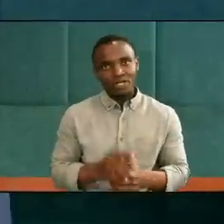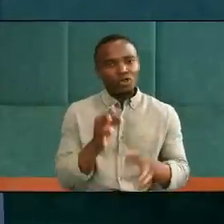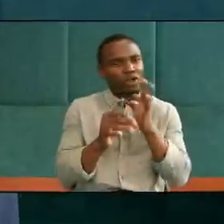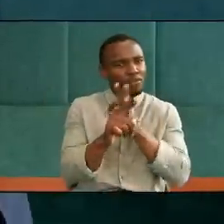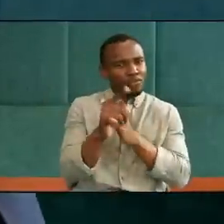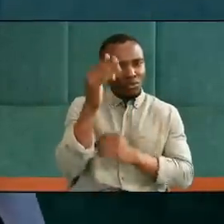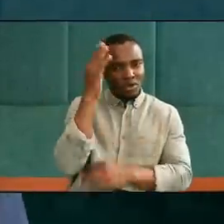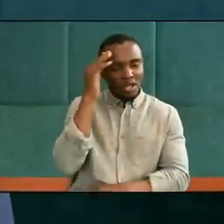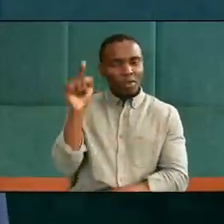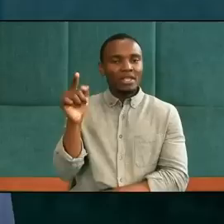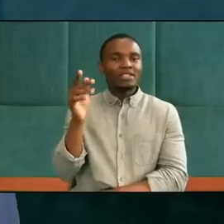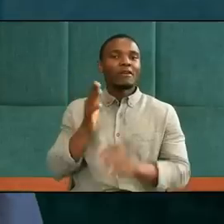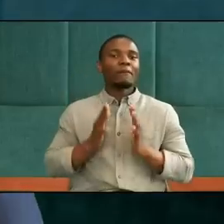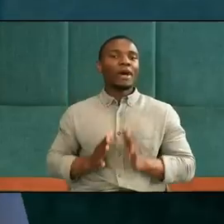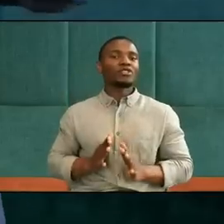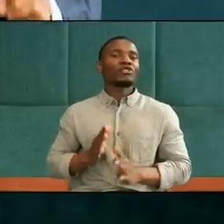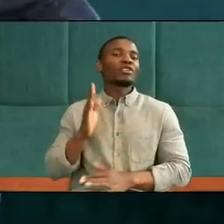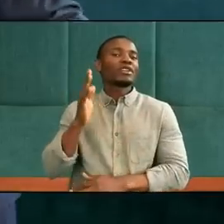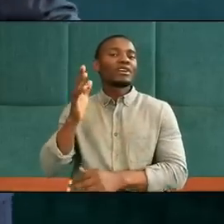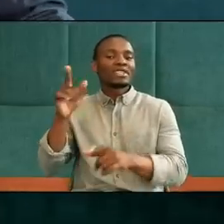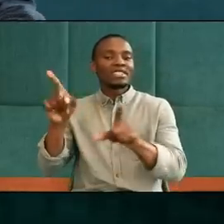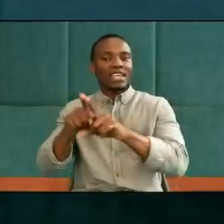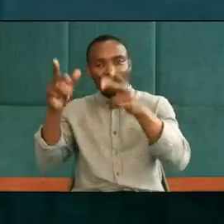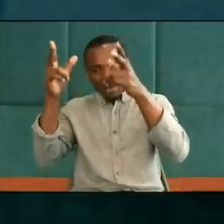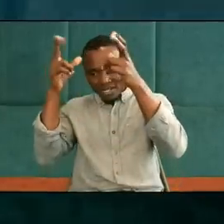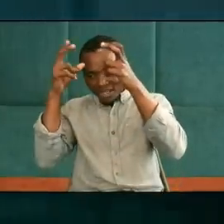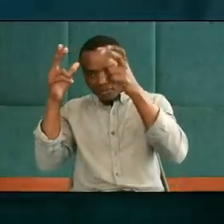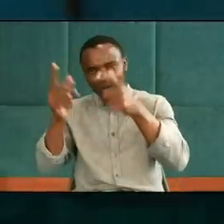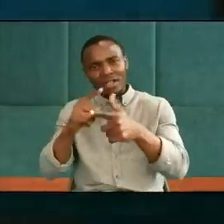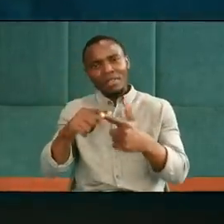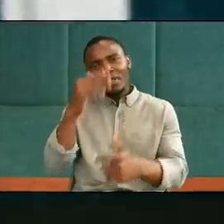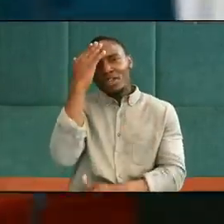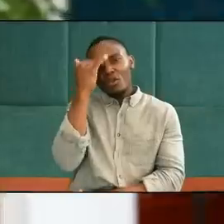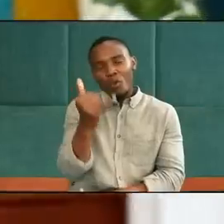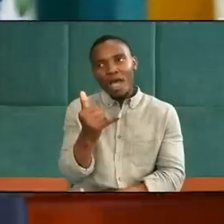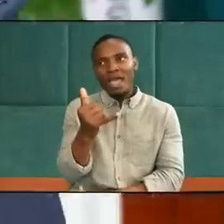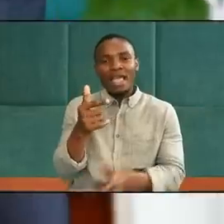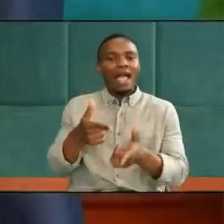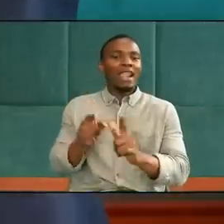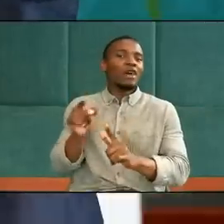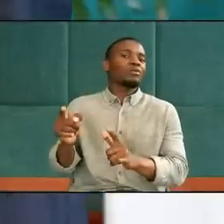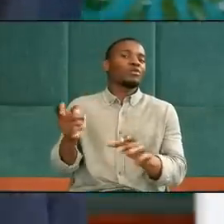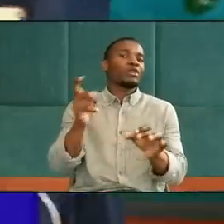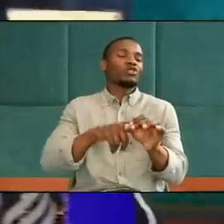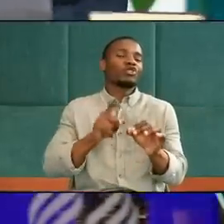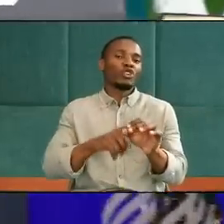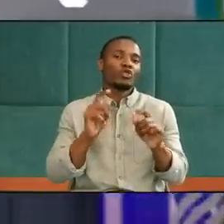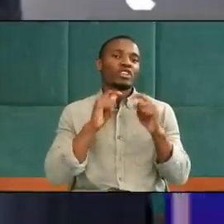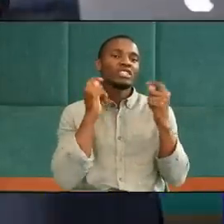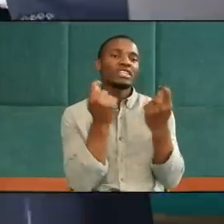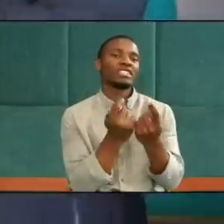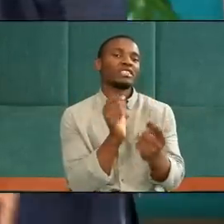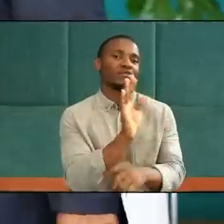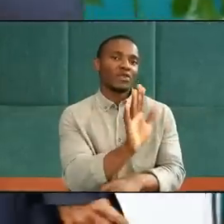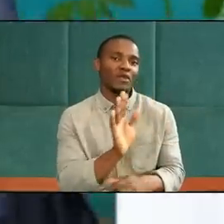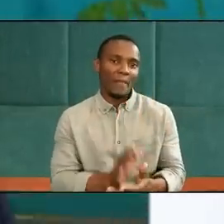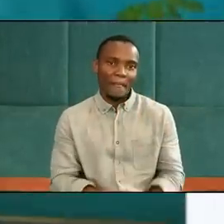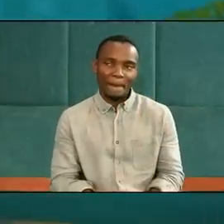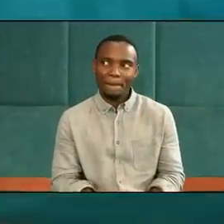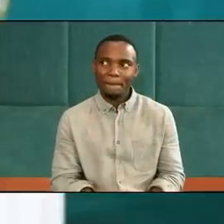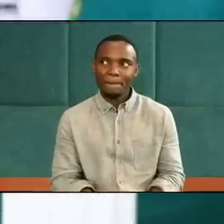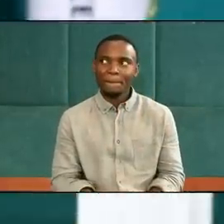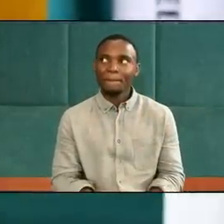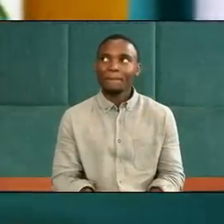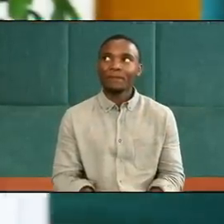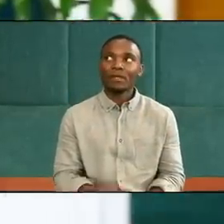the man was a devil, why did you allow him on the team? I'm